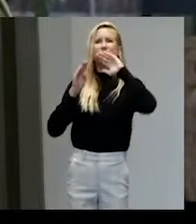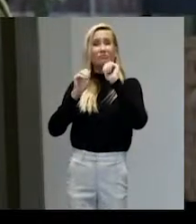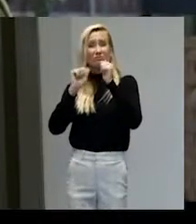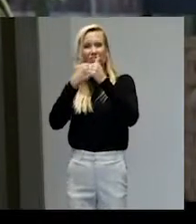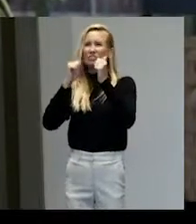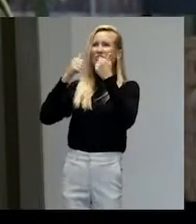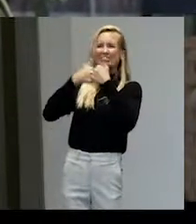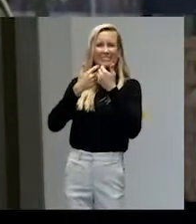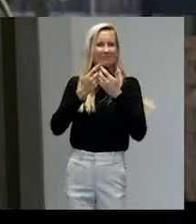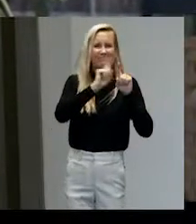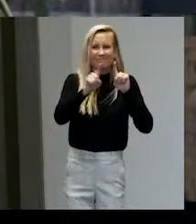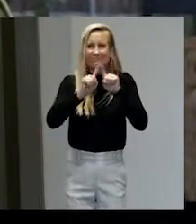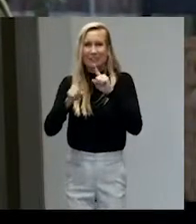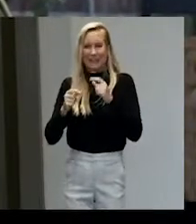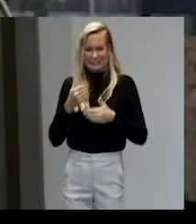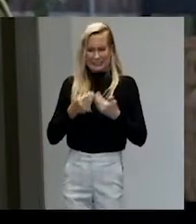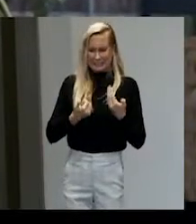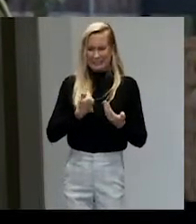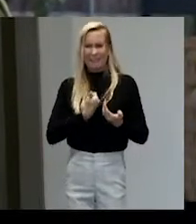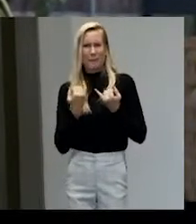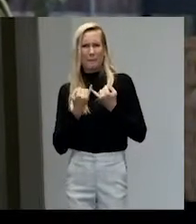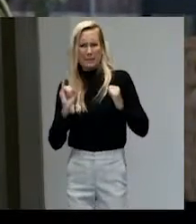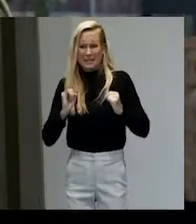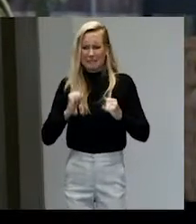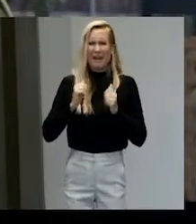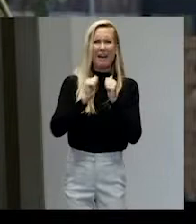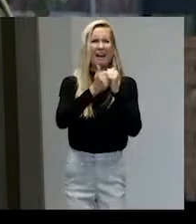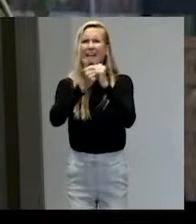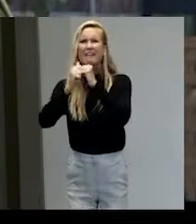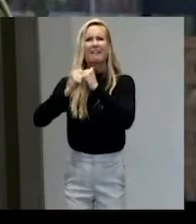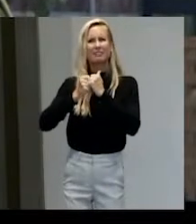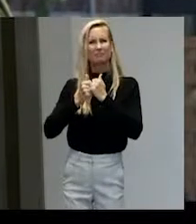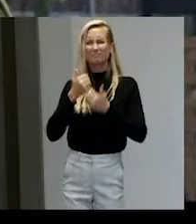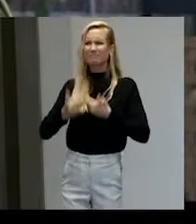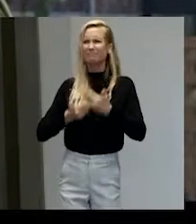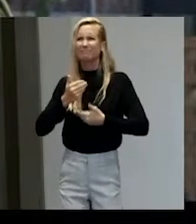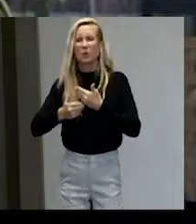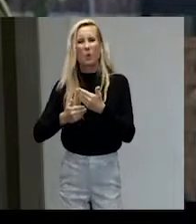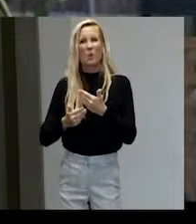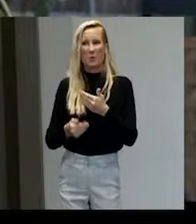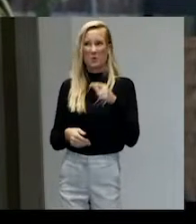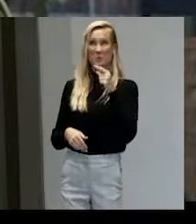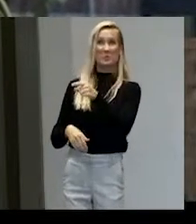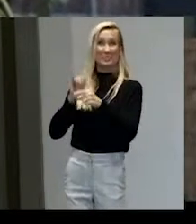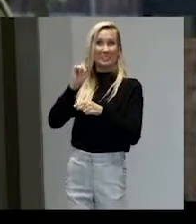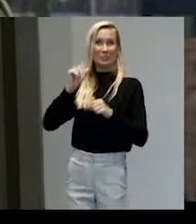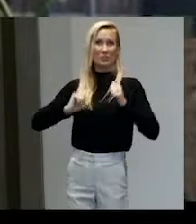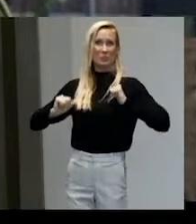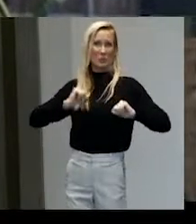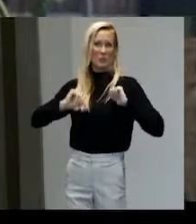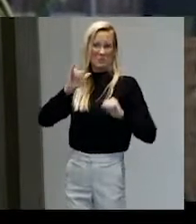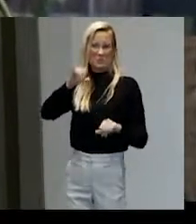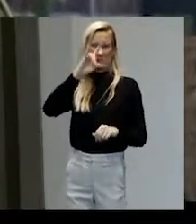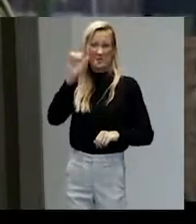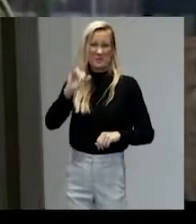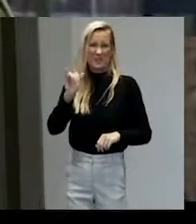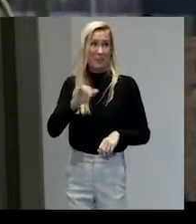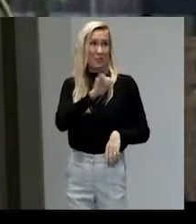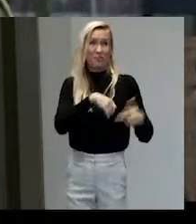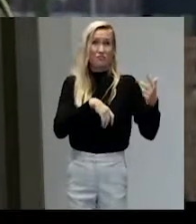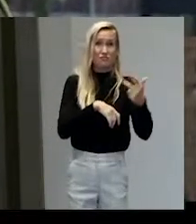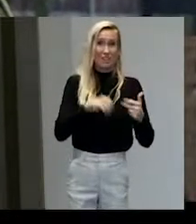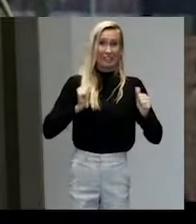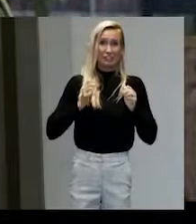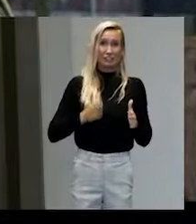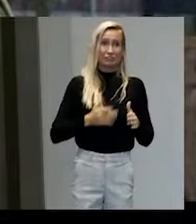with autism or any other disability to portray actors that have those same experiences. So it's wonderful that we have